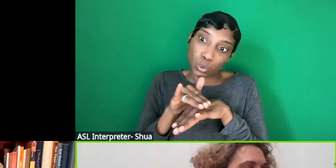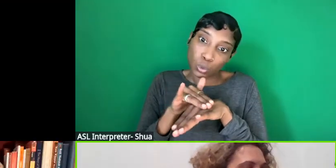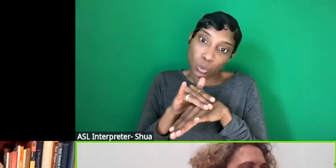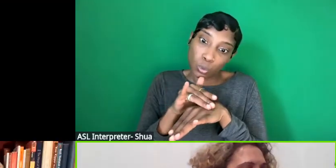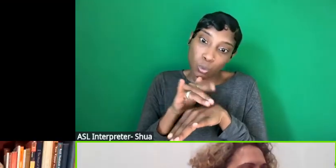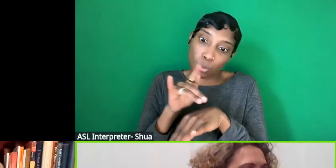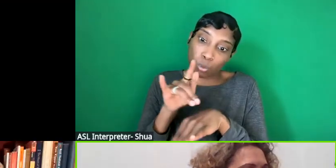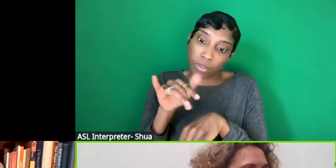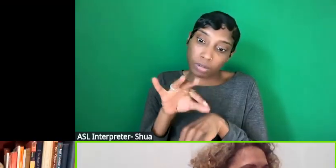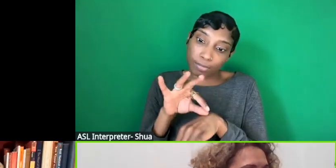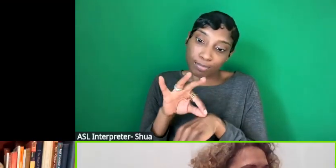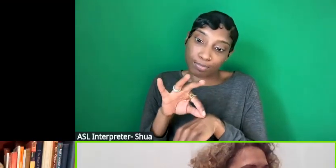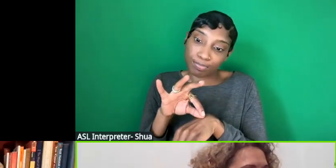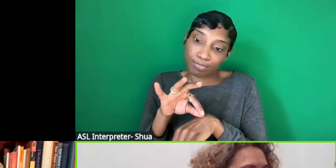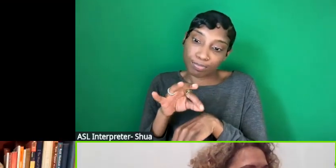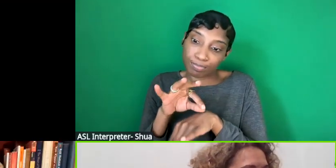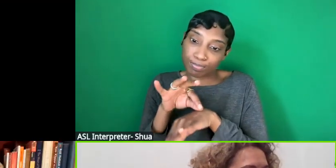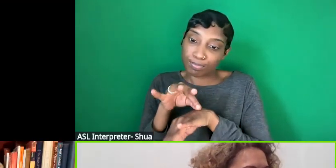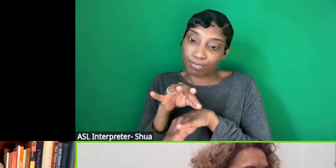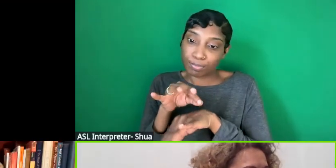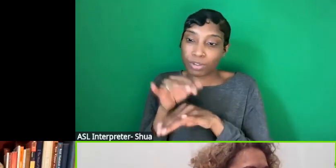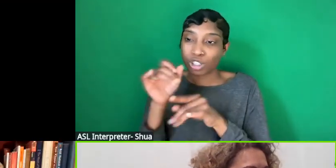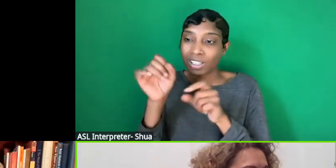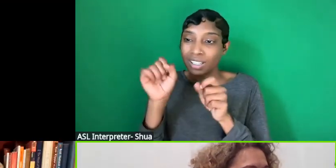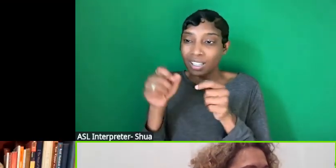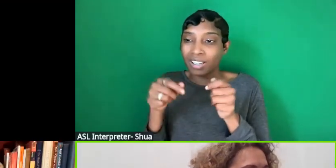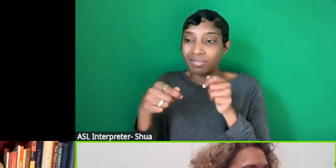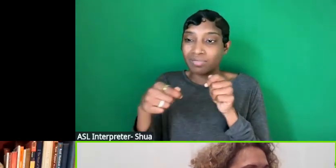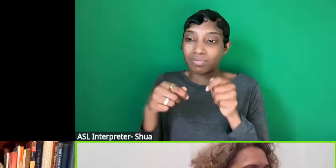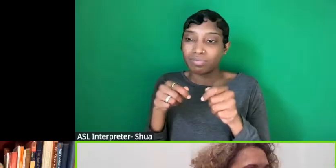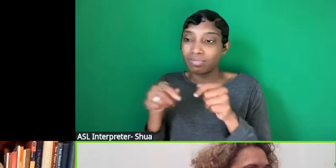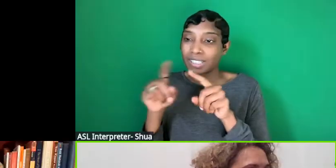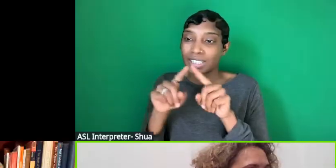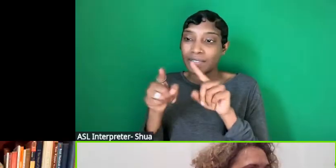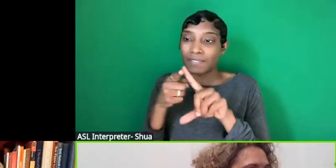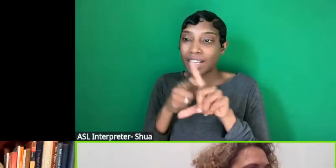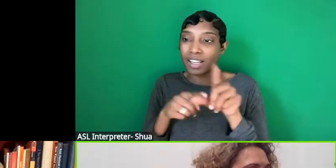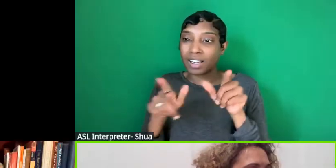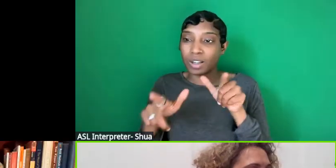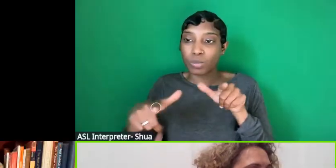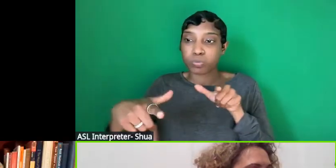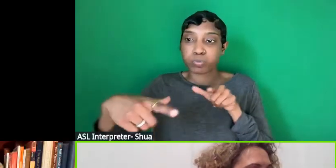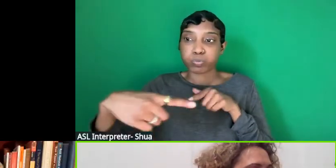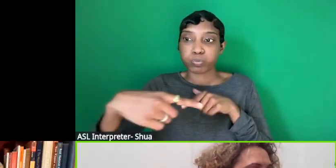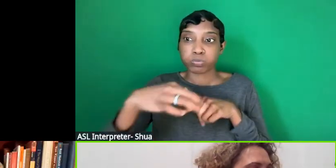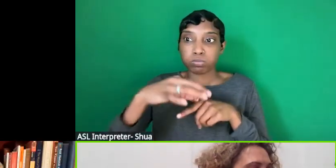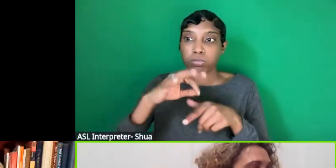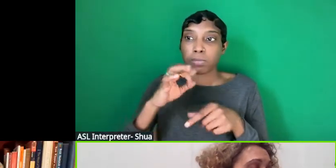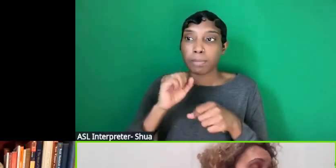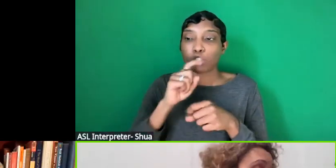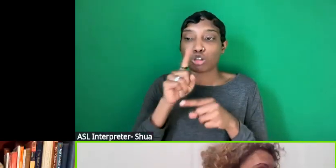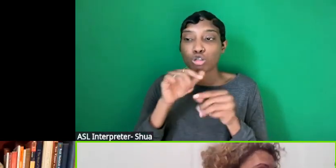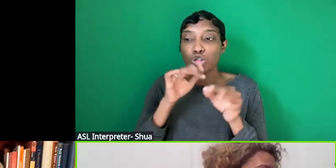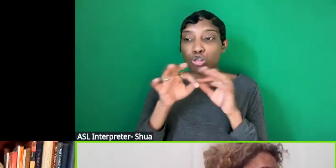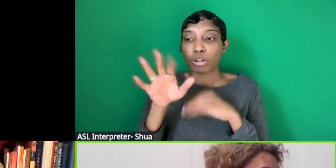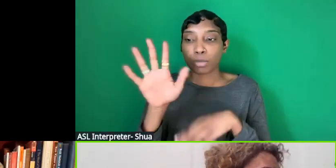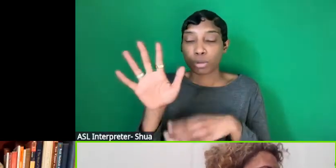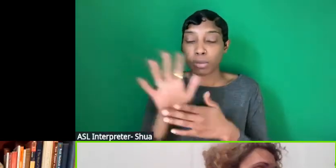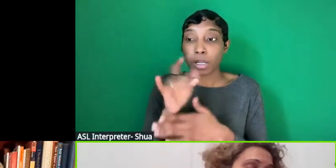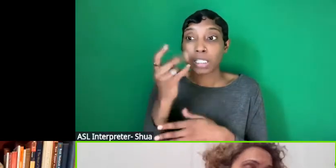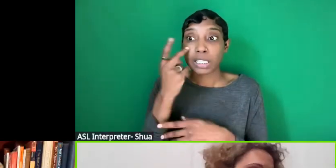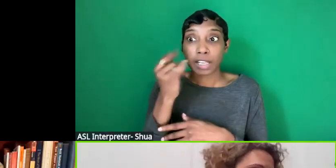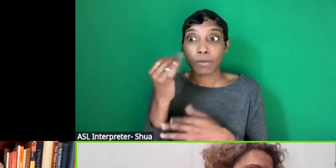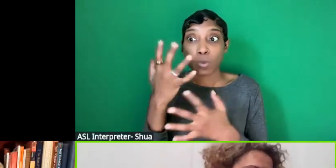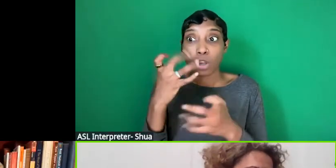And if you need to, you pick another corner to come at it from. Okay, but see if it wants to come